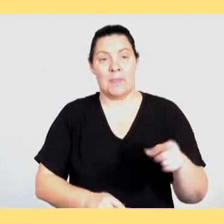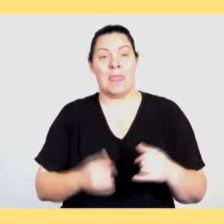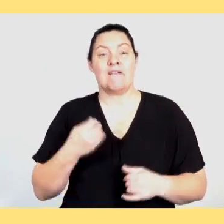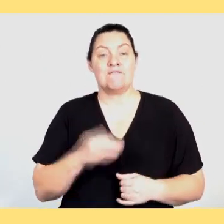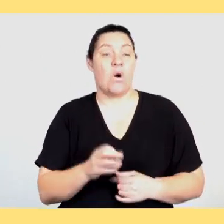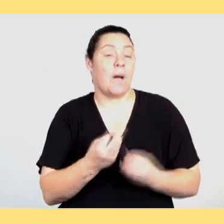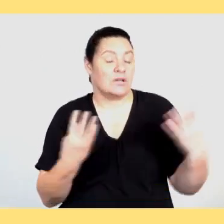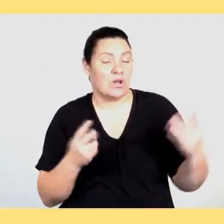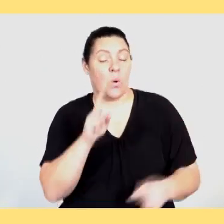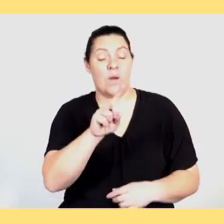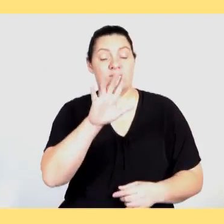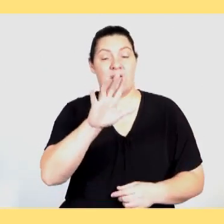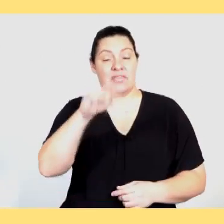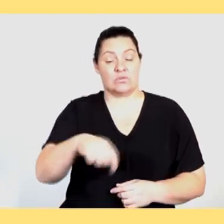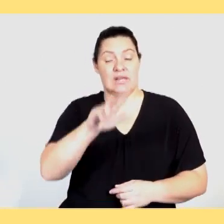is now for